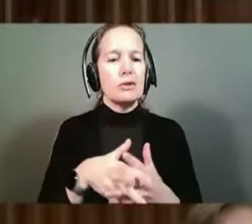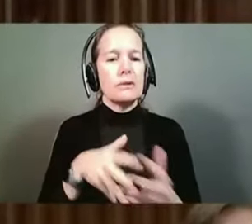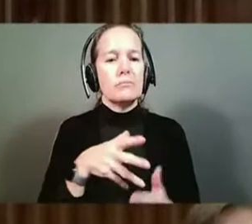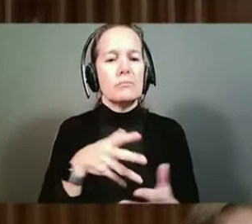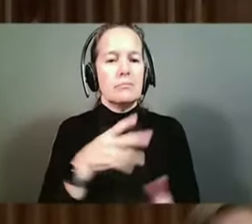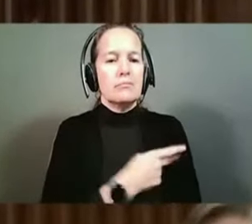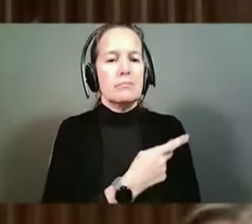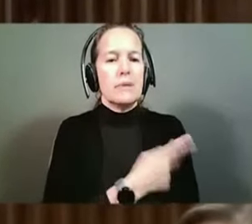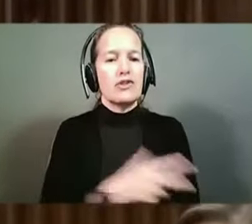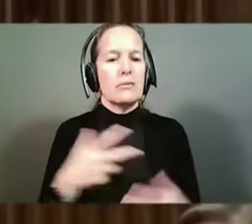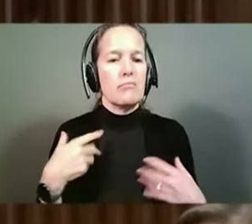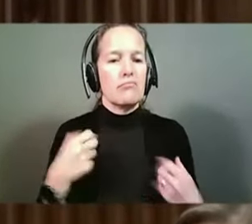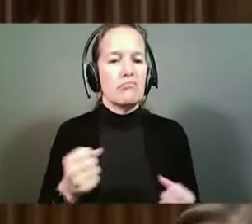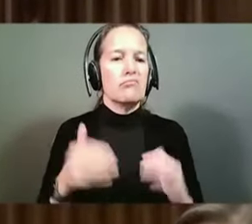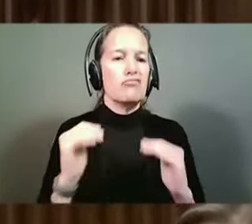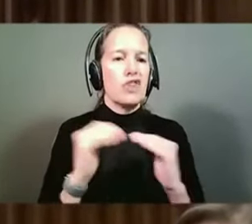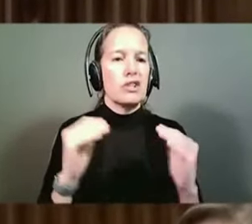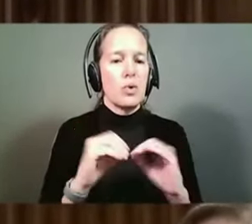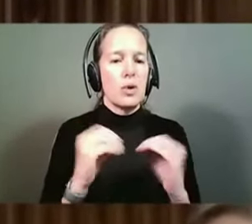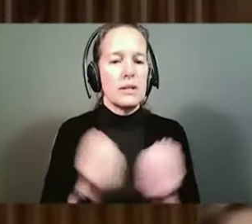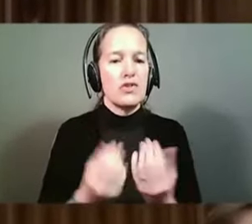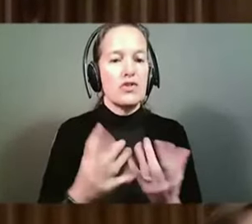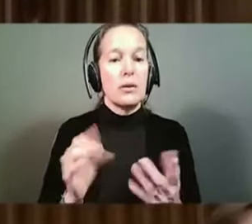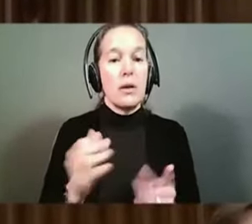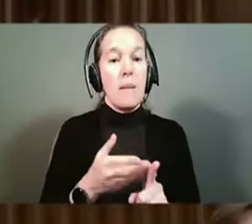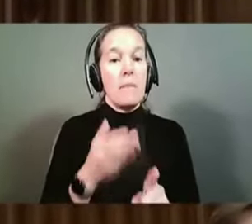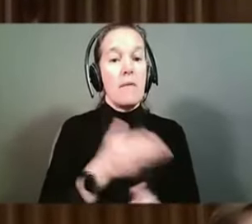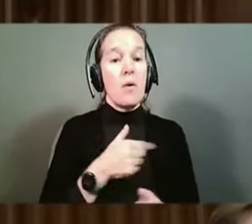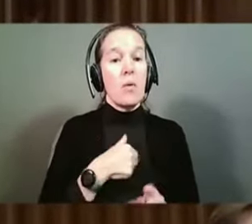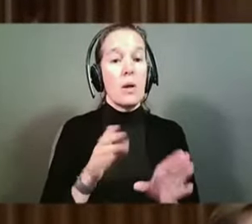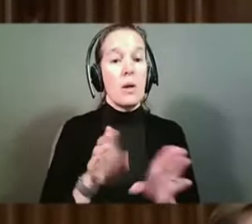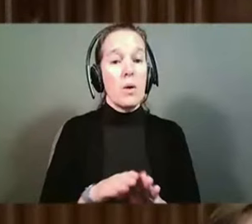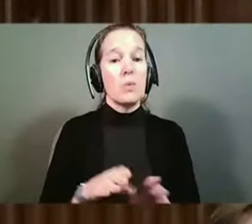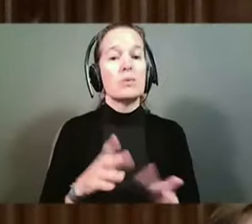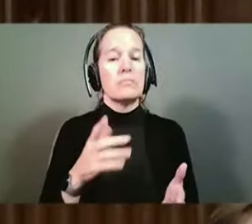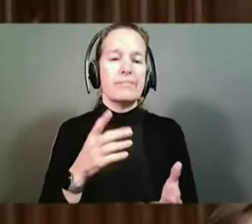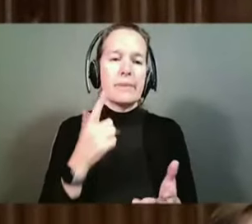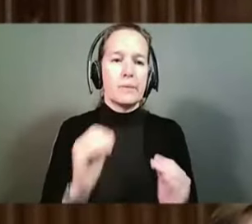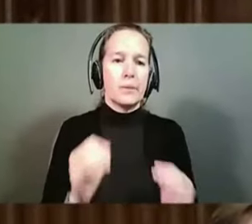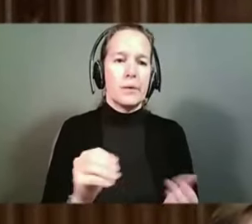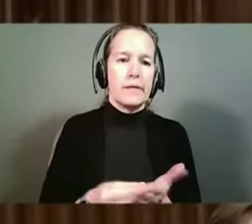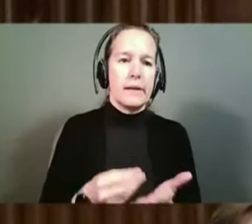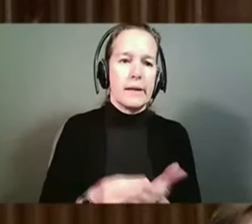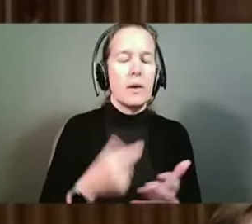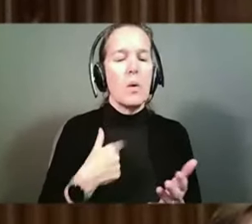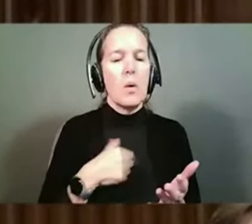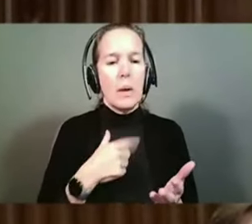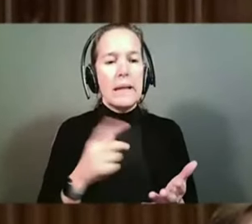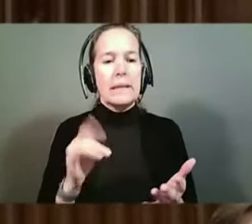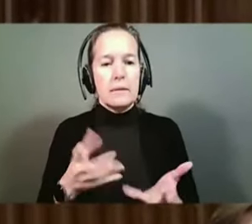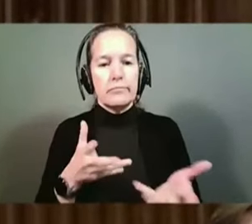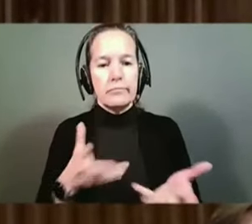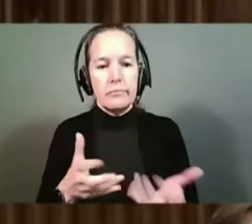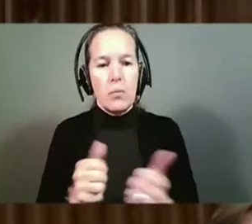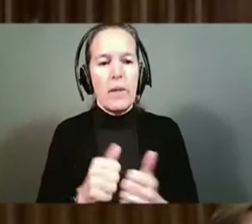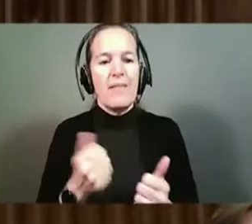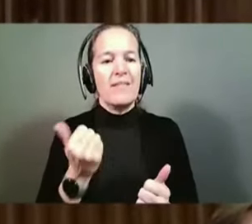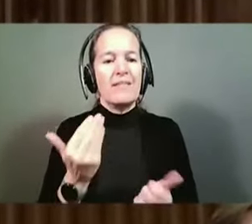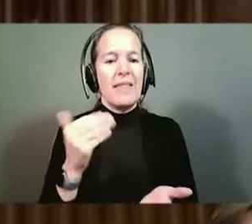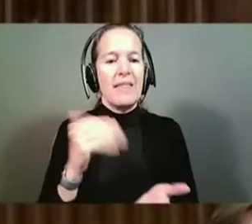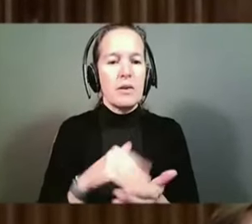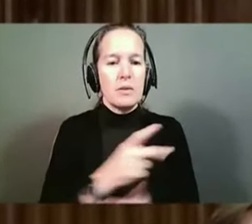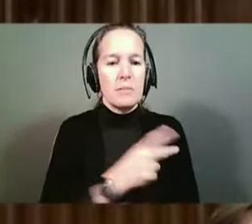and supported over 15,000 long COVID patients worldwide, the vast majority of whom were from the U.S. Before